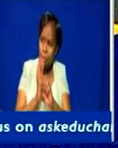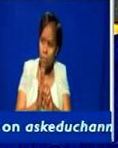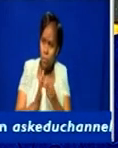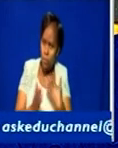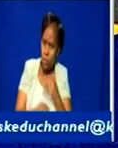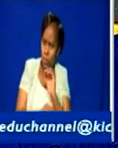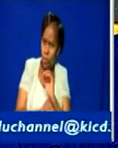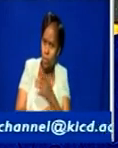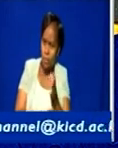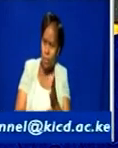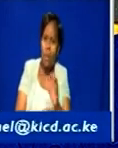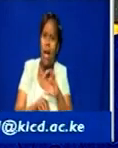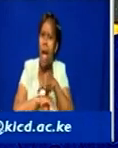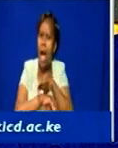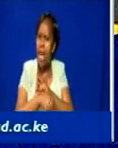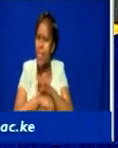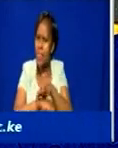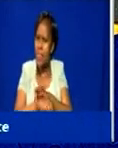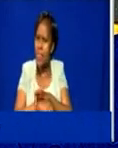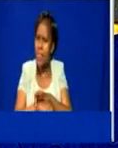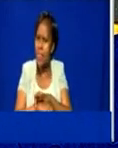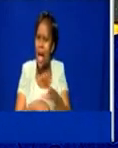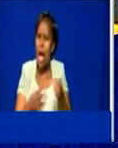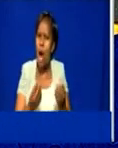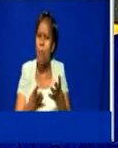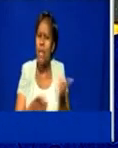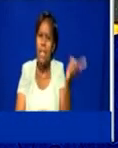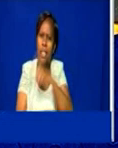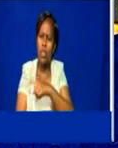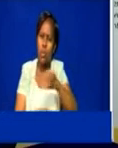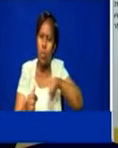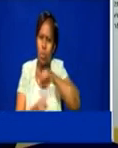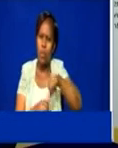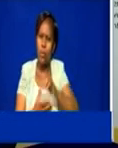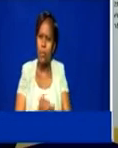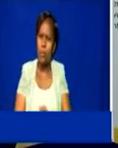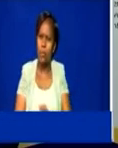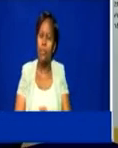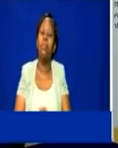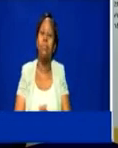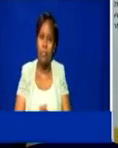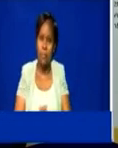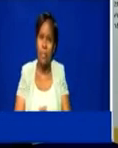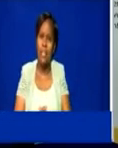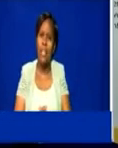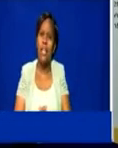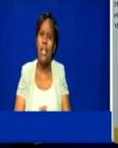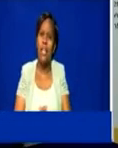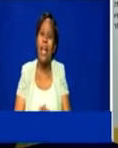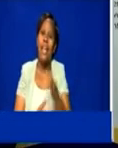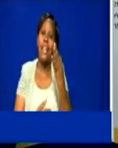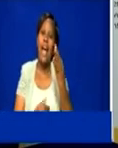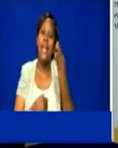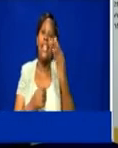to ask you in terms of the Earth, it takes about how many days? to go? 360? 365 Yes. and a